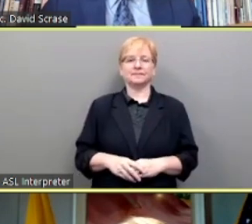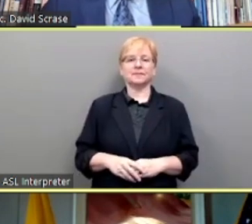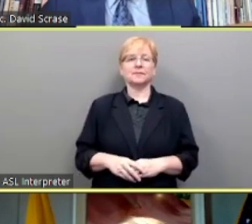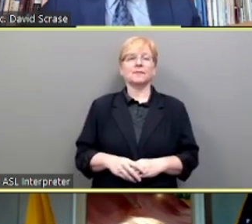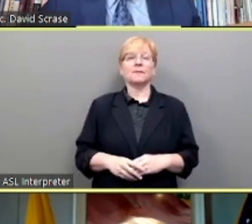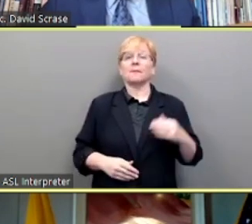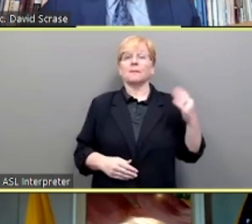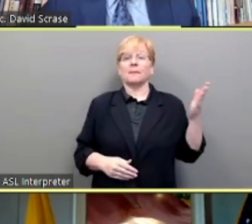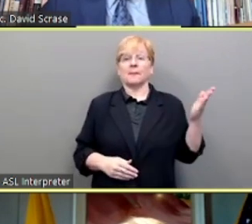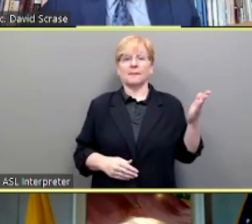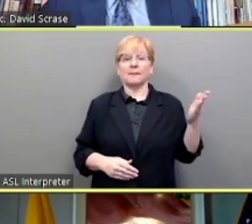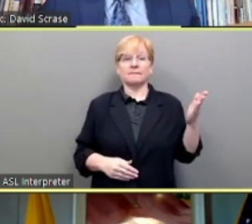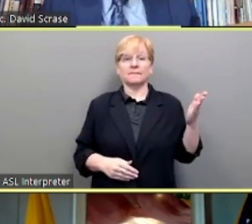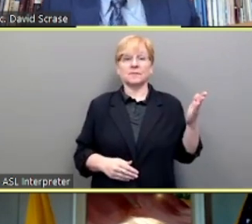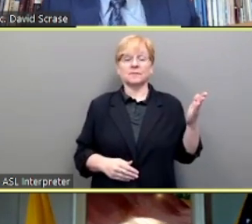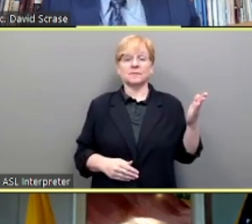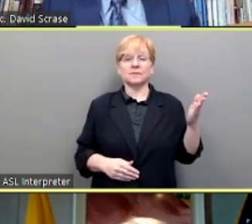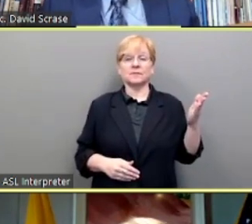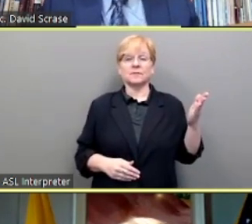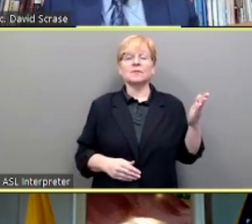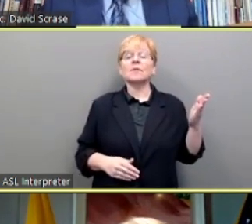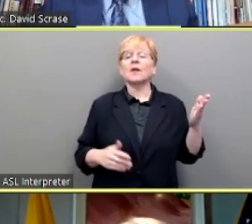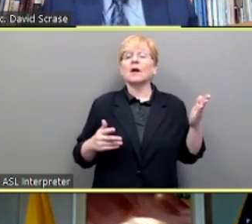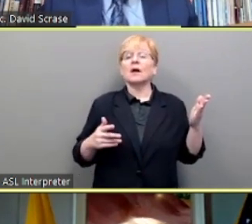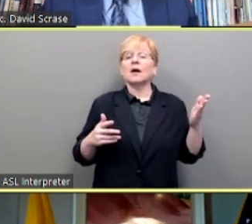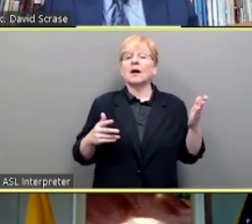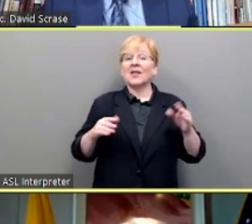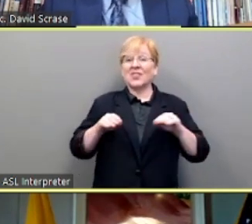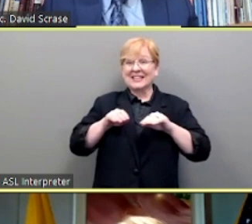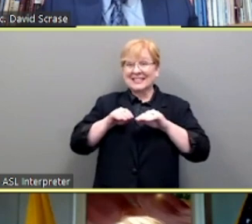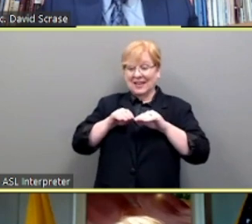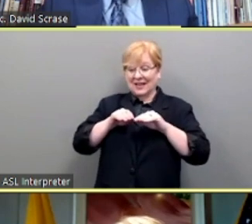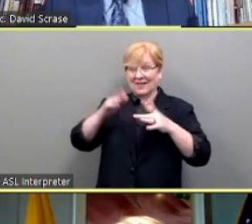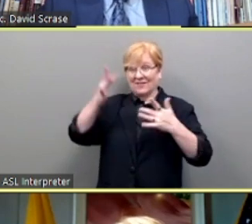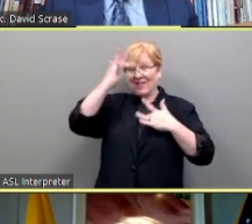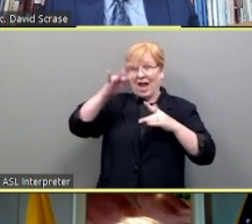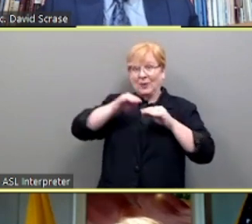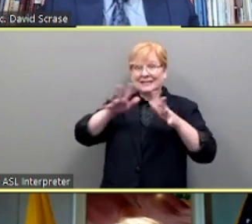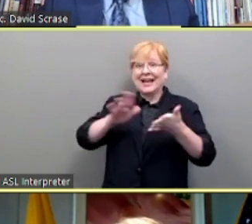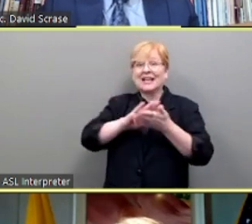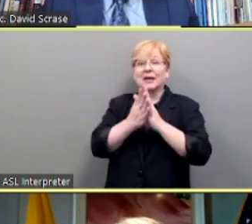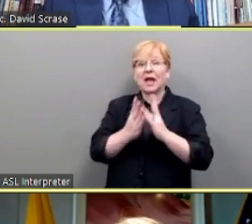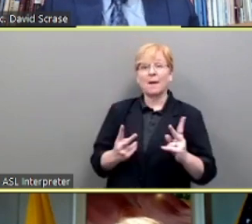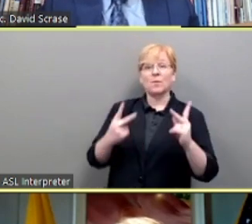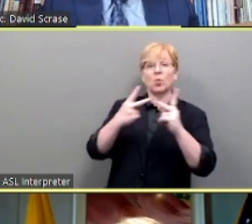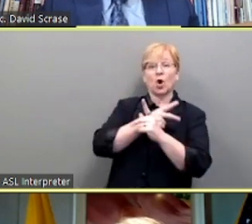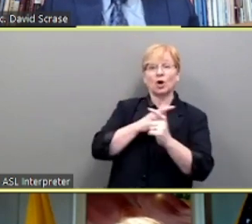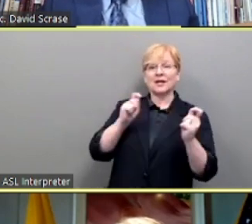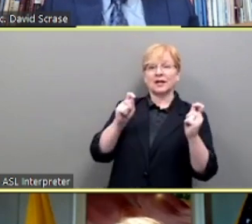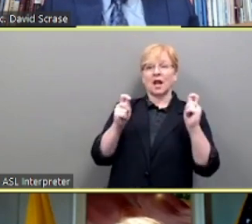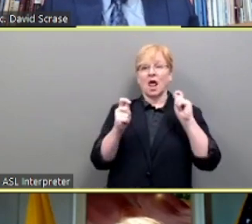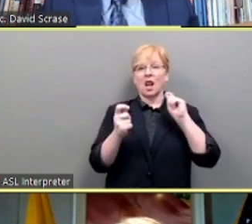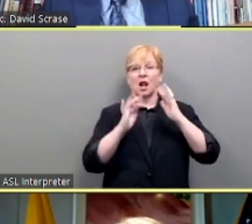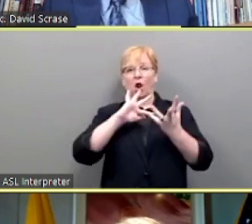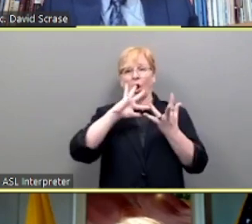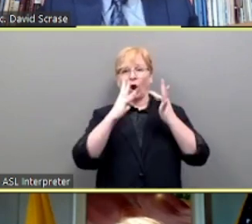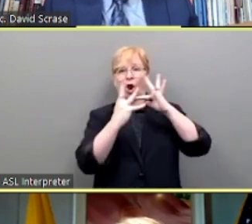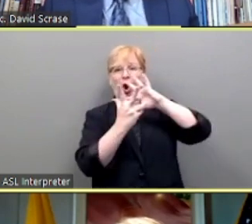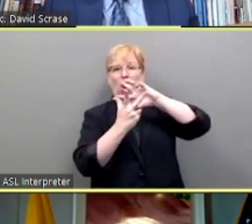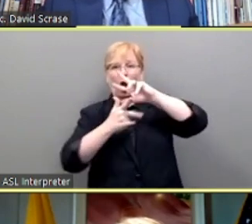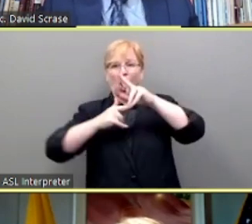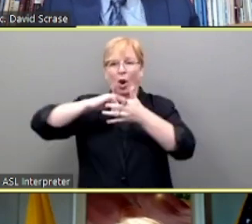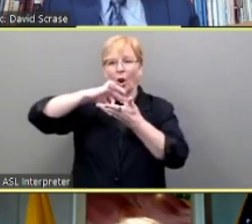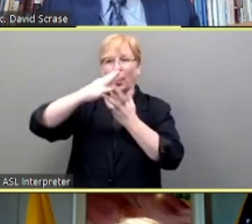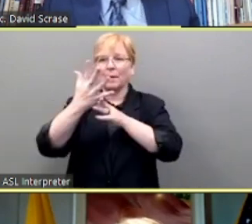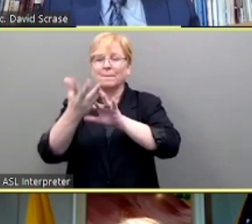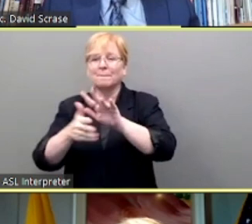So the virus has evolved into a new, more infectious virus that spreads up to 4 times more rapidly to